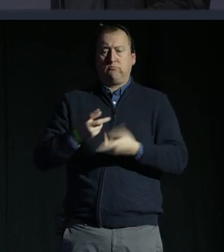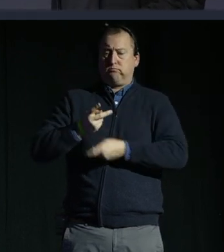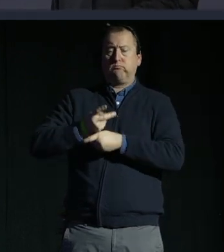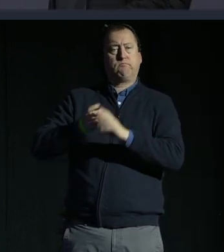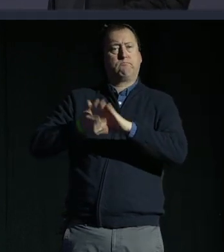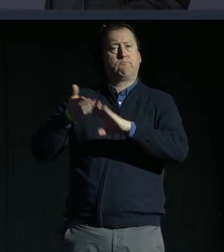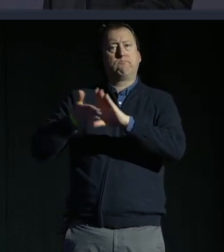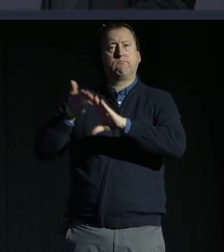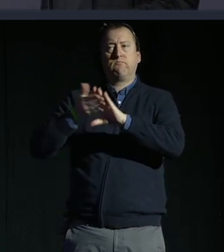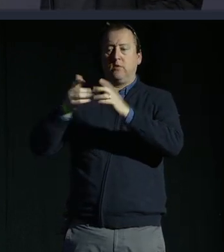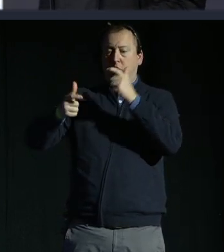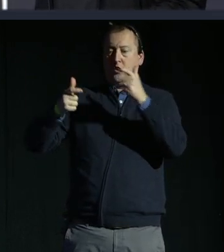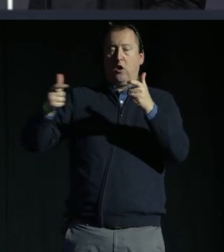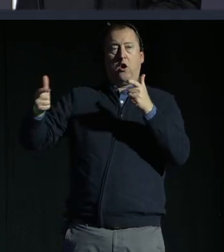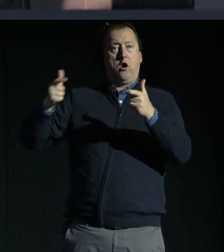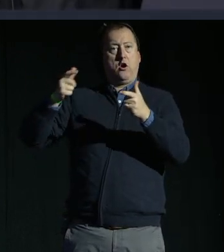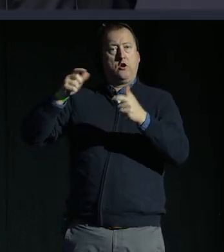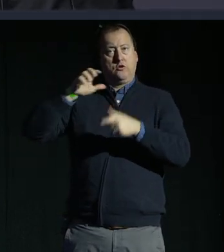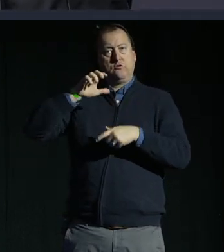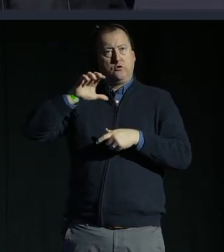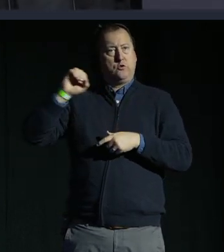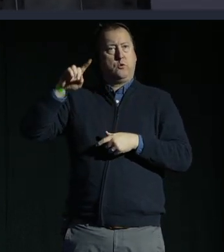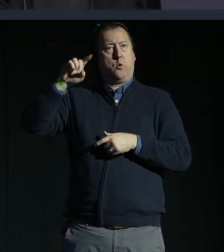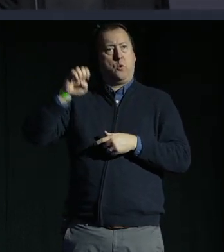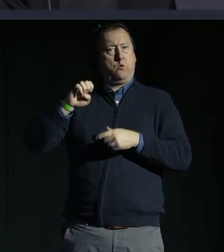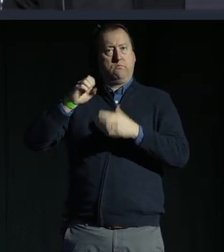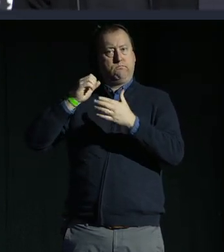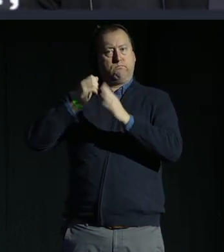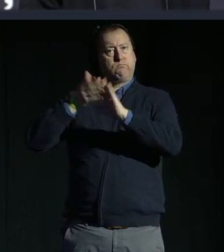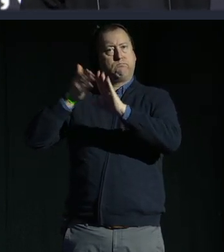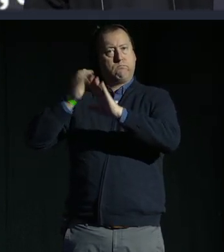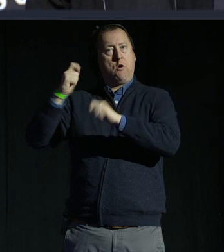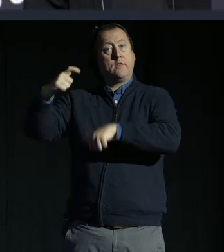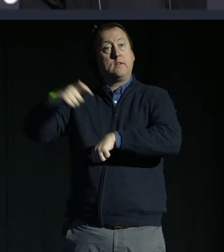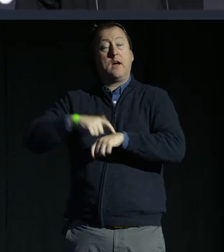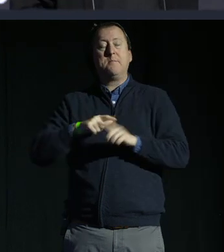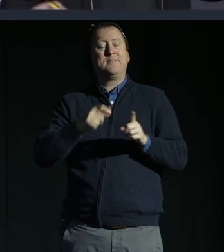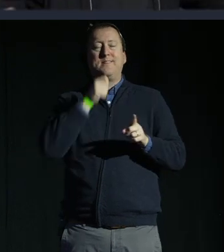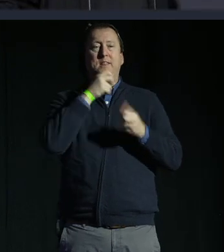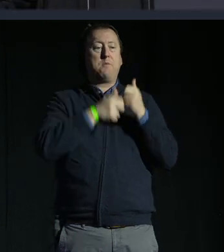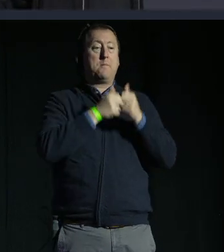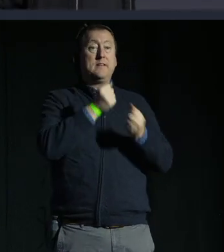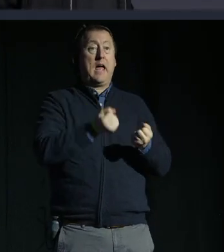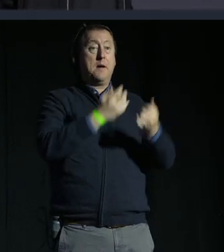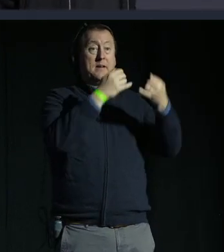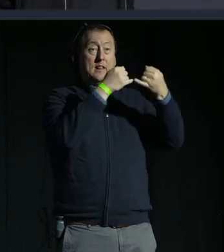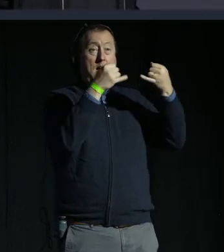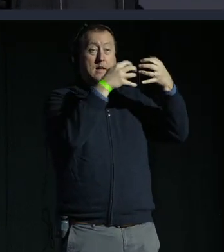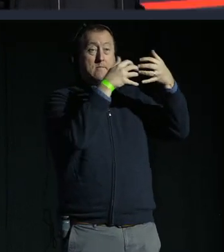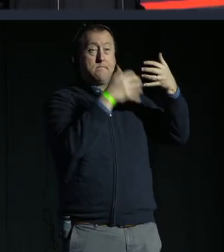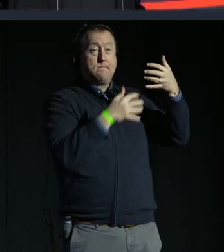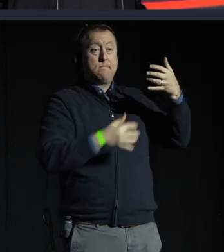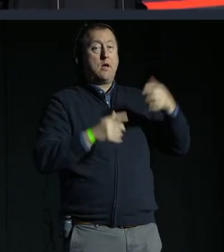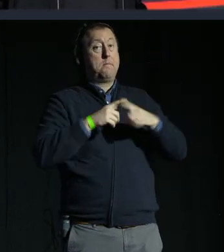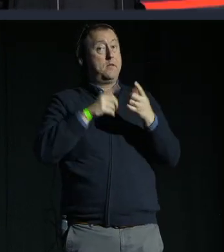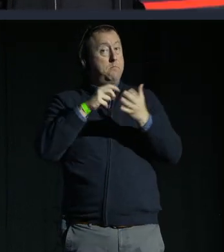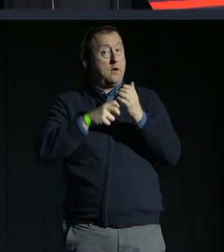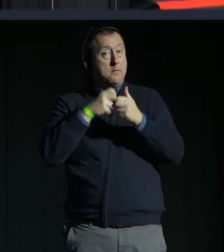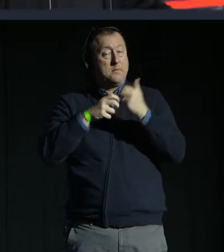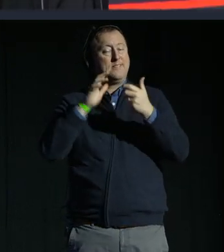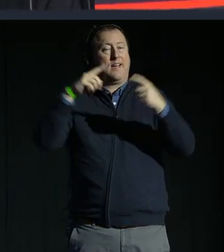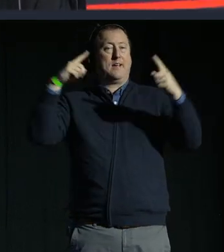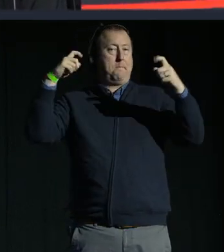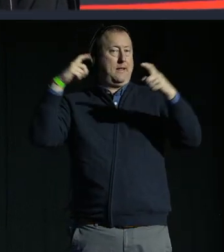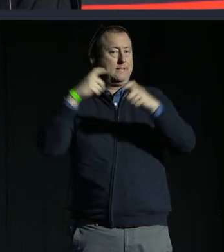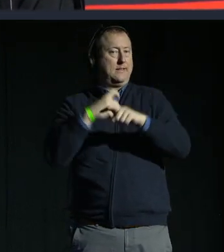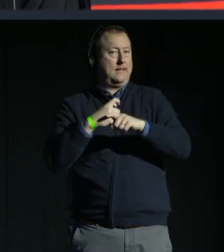code bases all the time. The problem isn't lines of code, it's complexity. The question